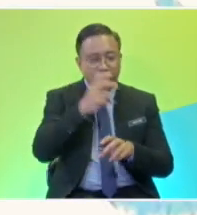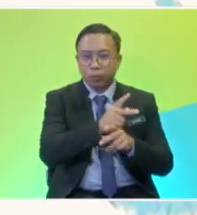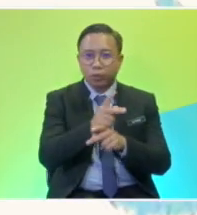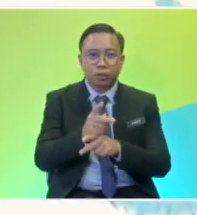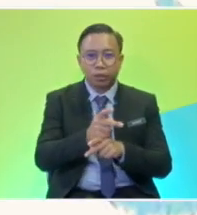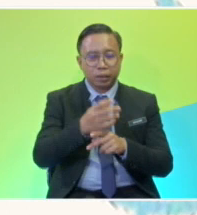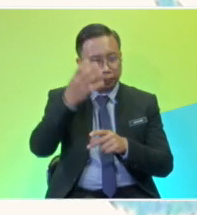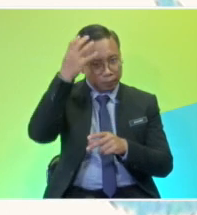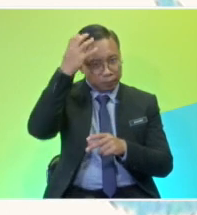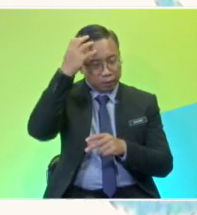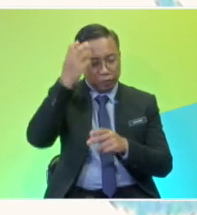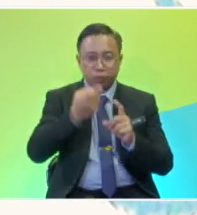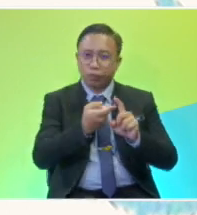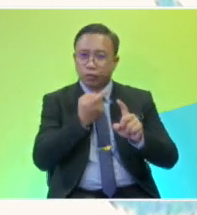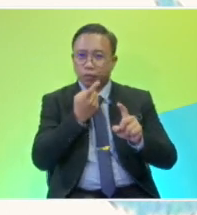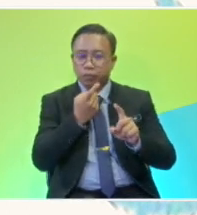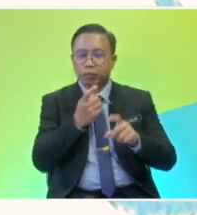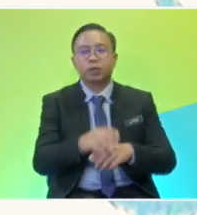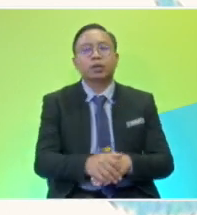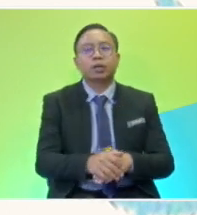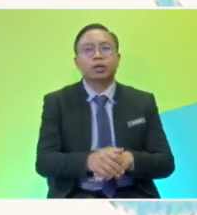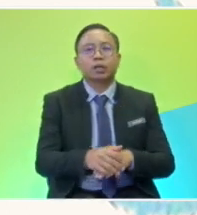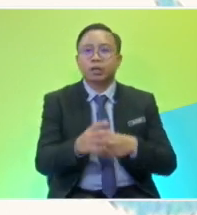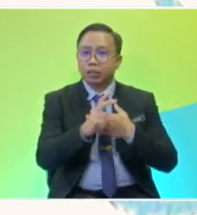injury. Okay, when you see the skull, okay,